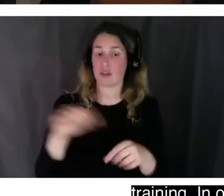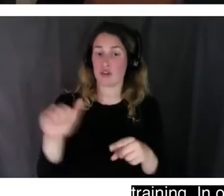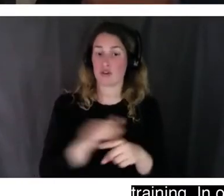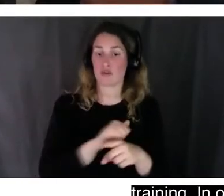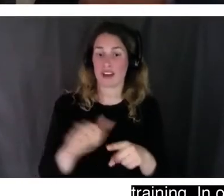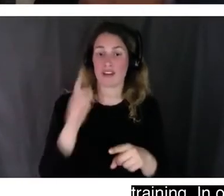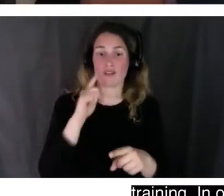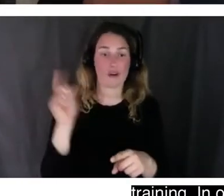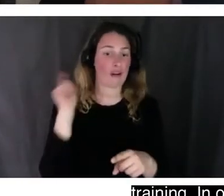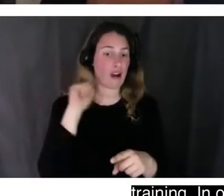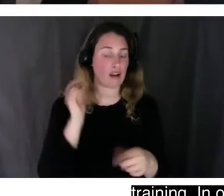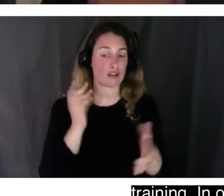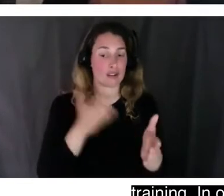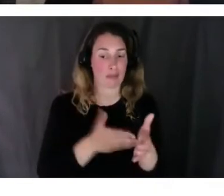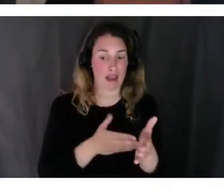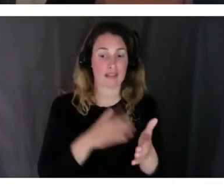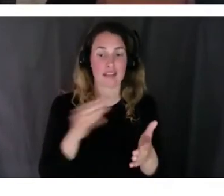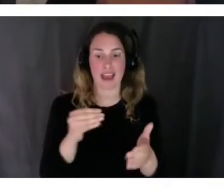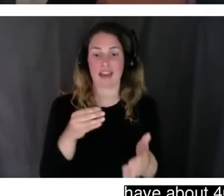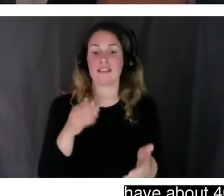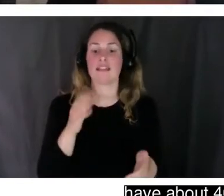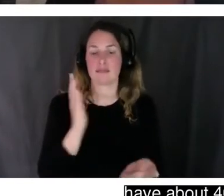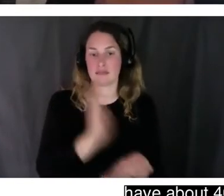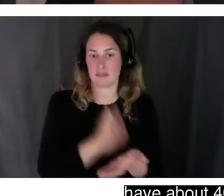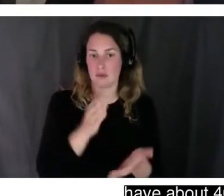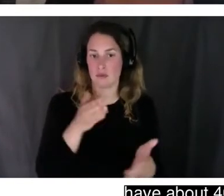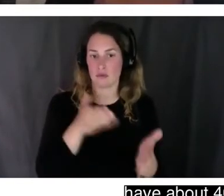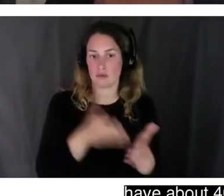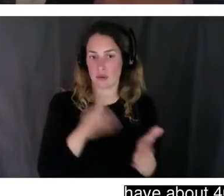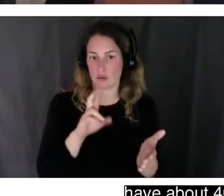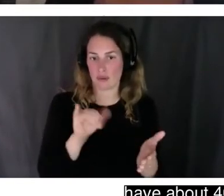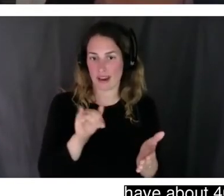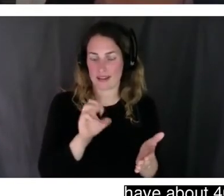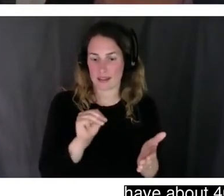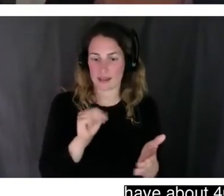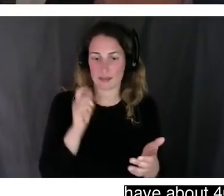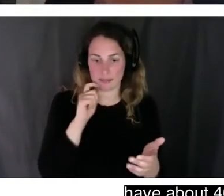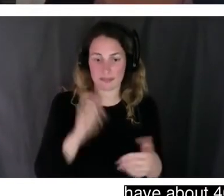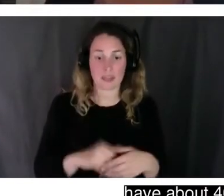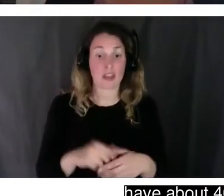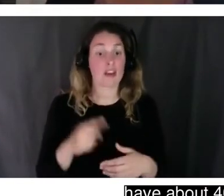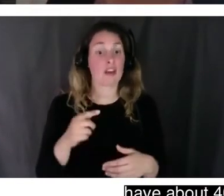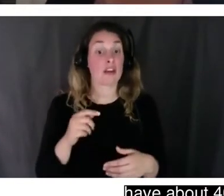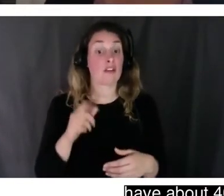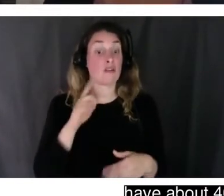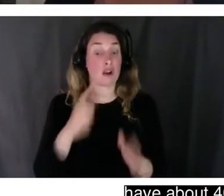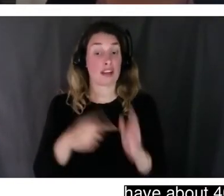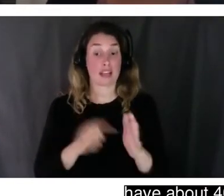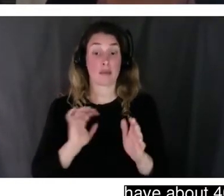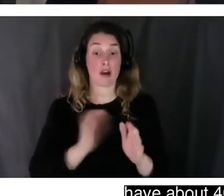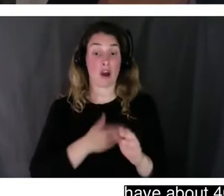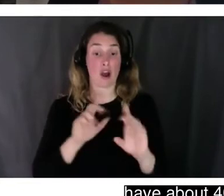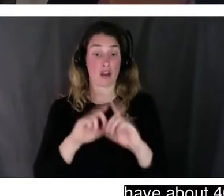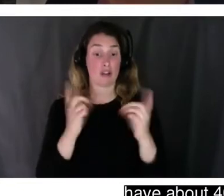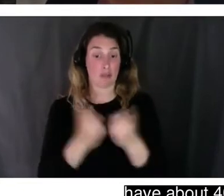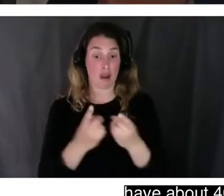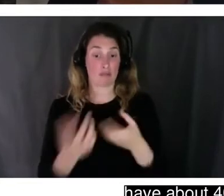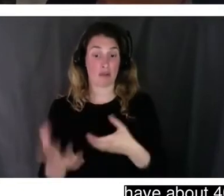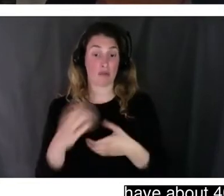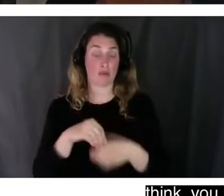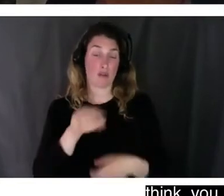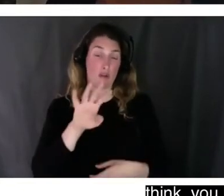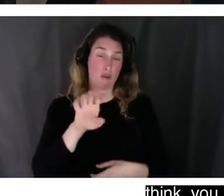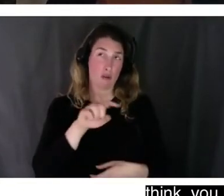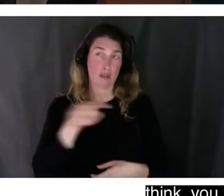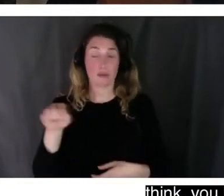In our department, we have about 400 to 500 top executives. And